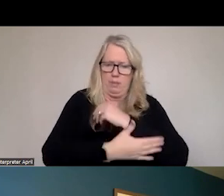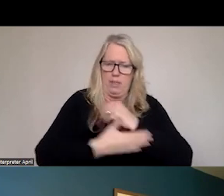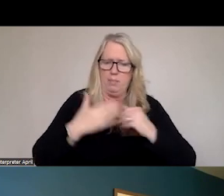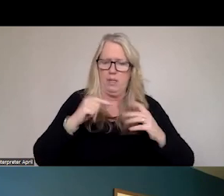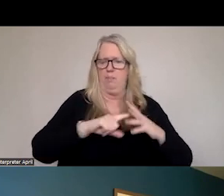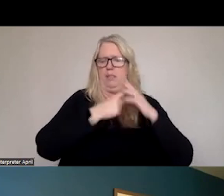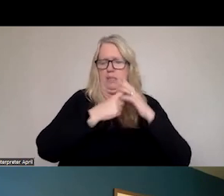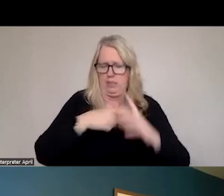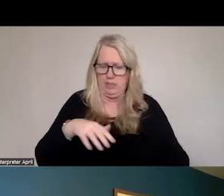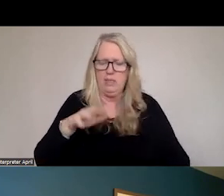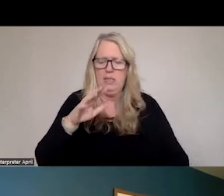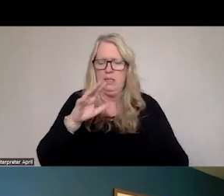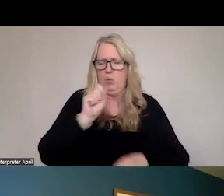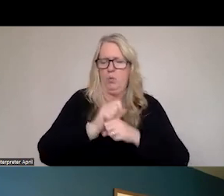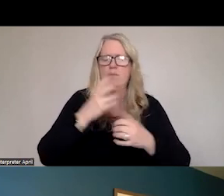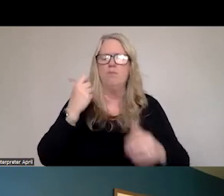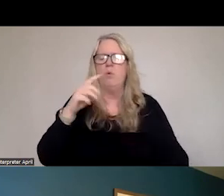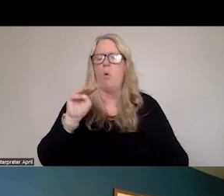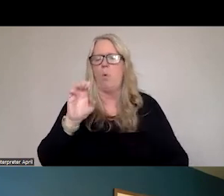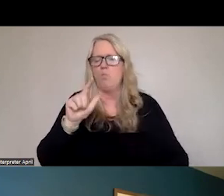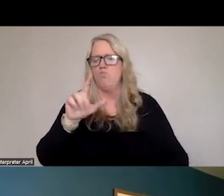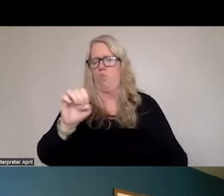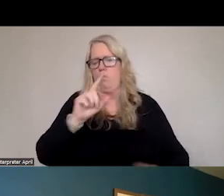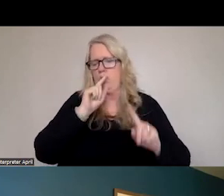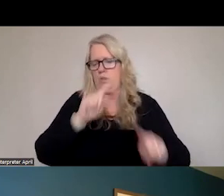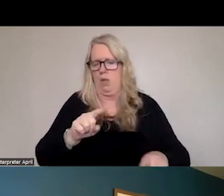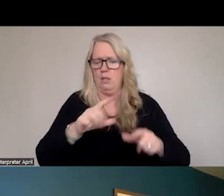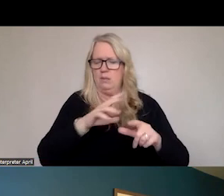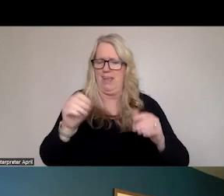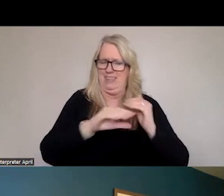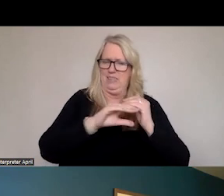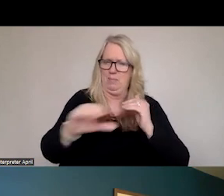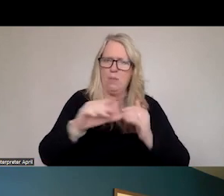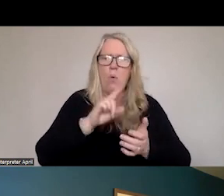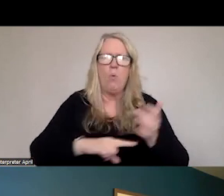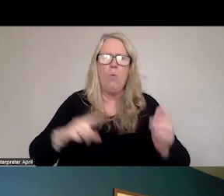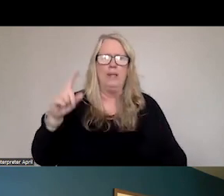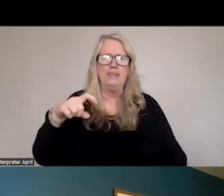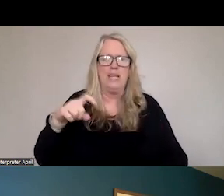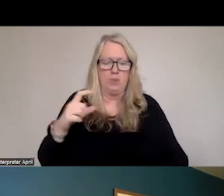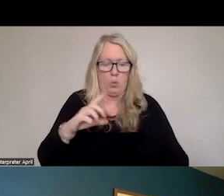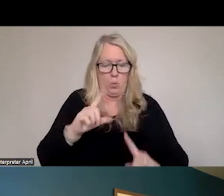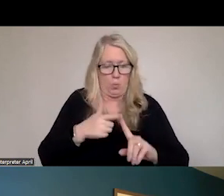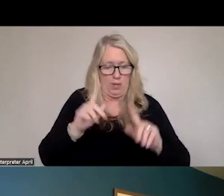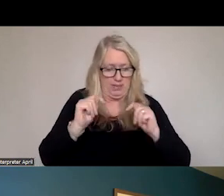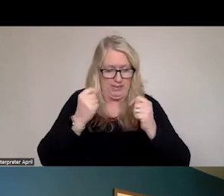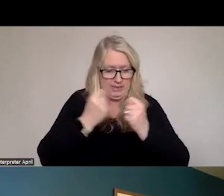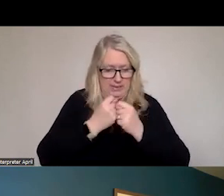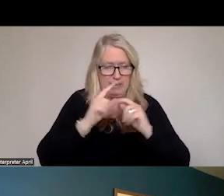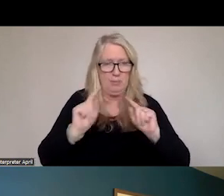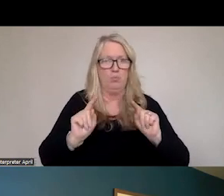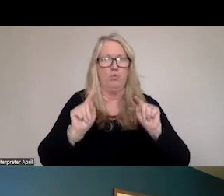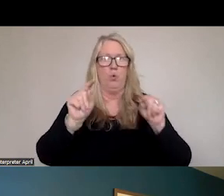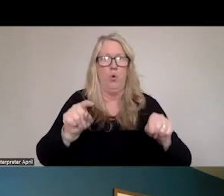what most of them call mobile response and stabilization. What's necessary once a team goes out and